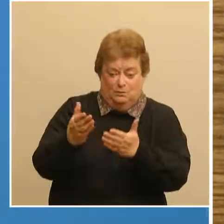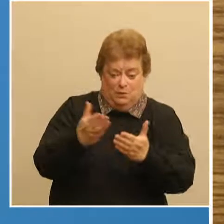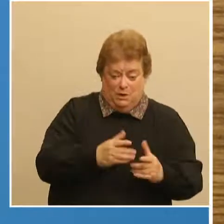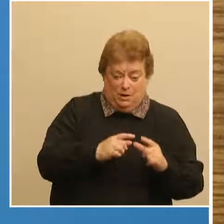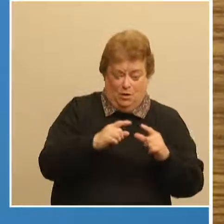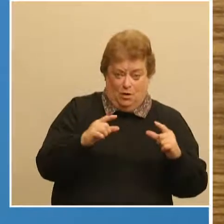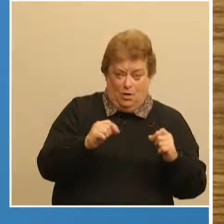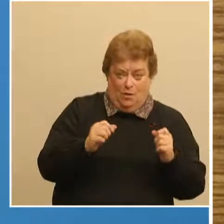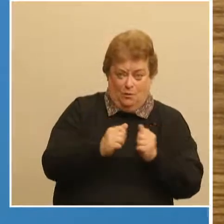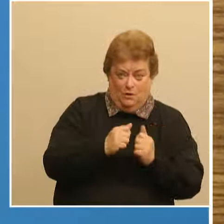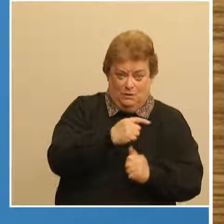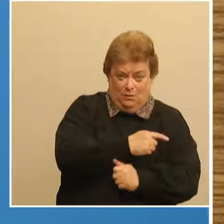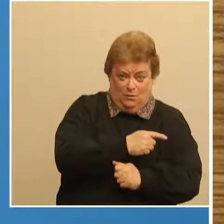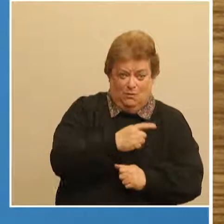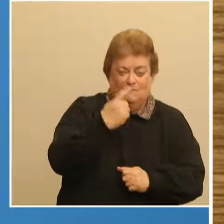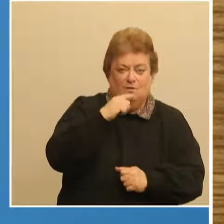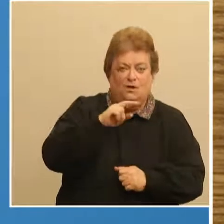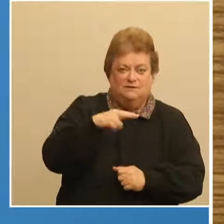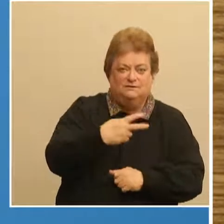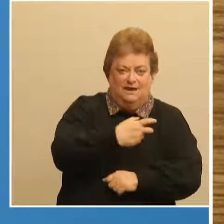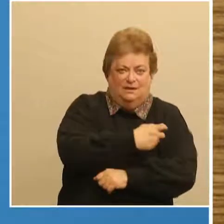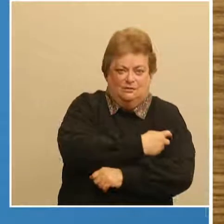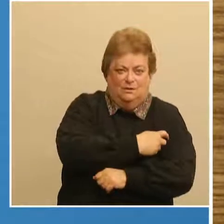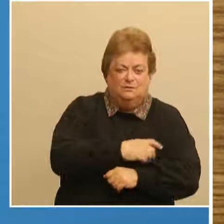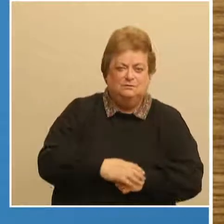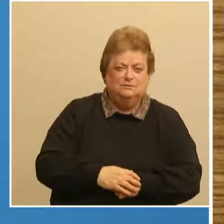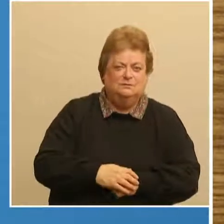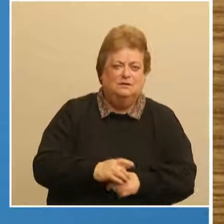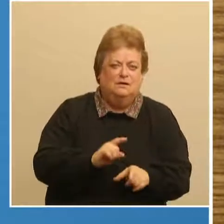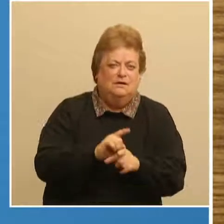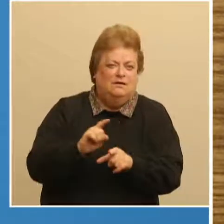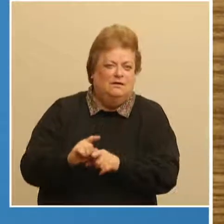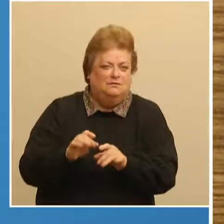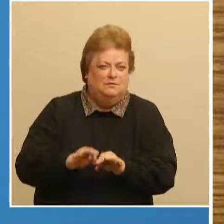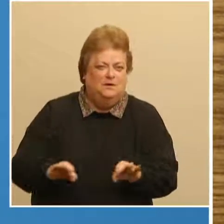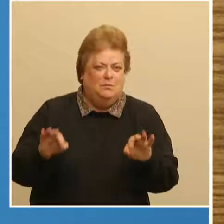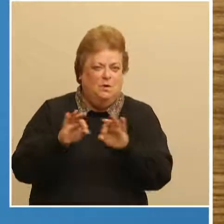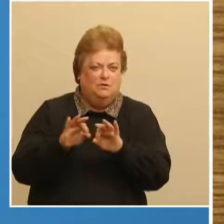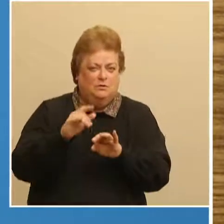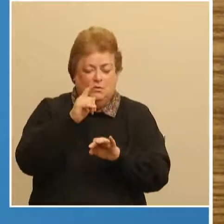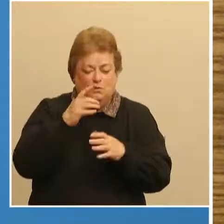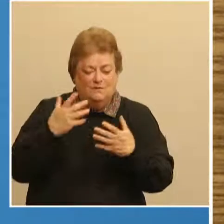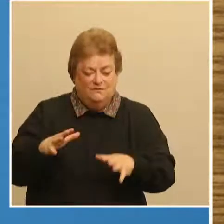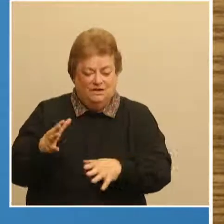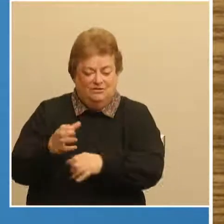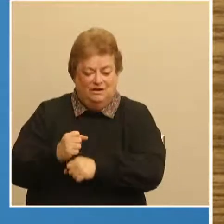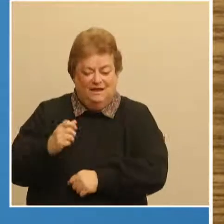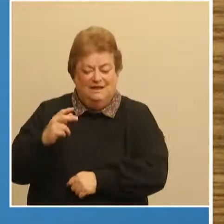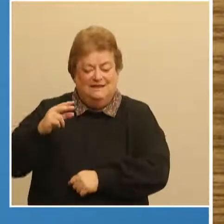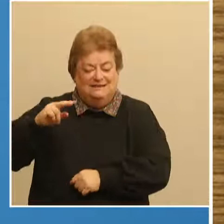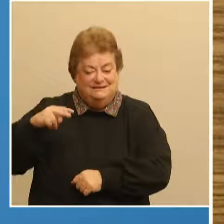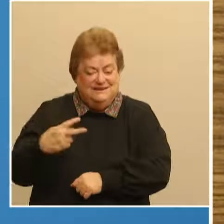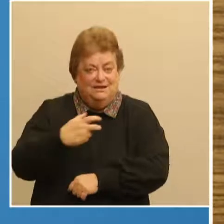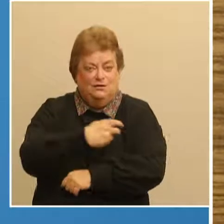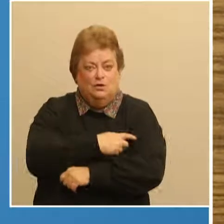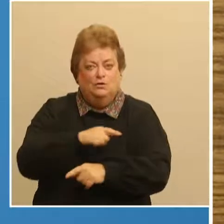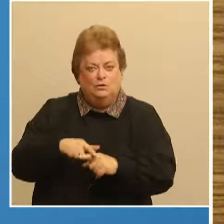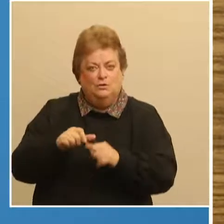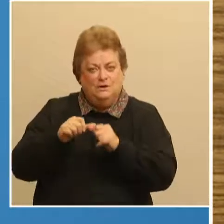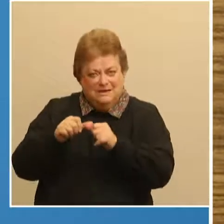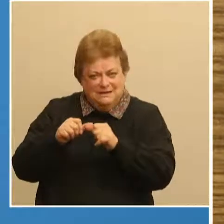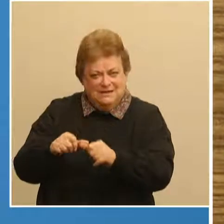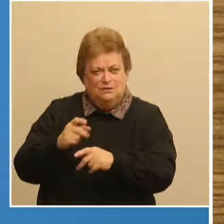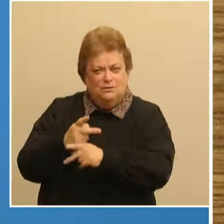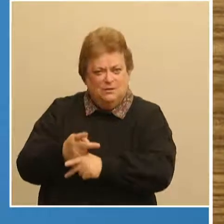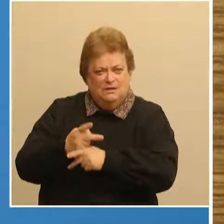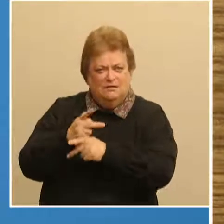their second dose. It's also important that those who have received their second dose continue to take precautions until